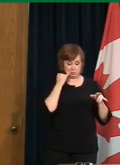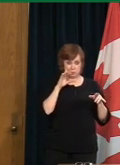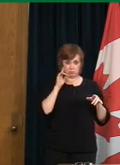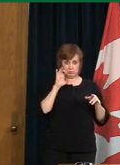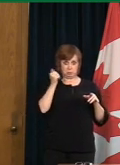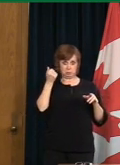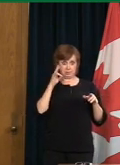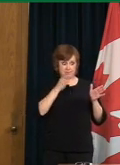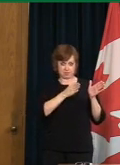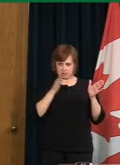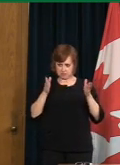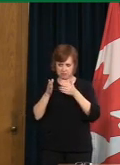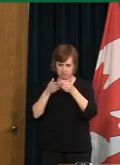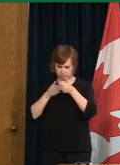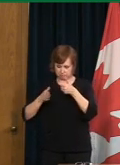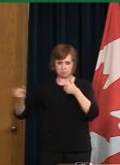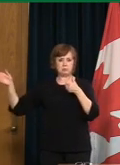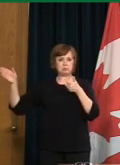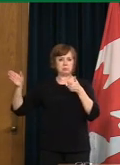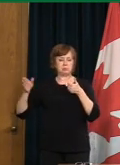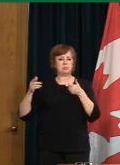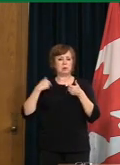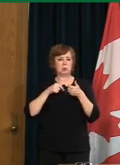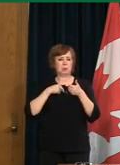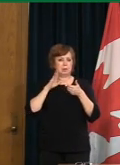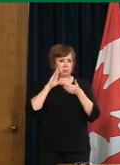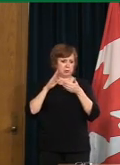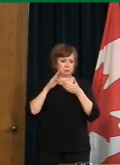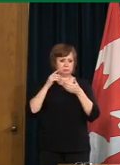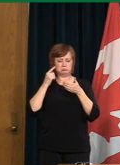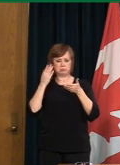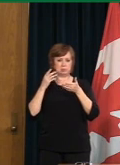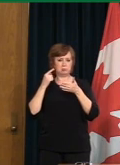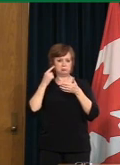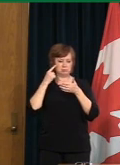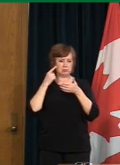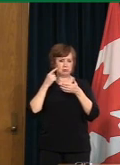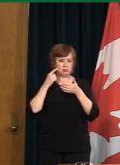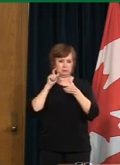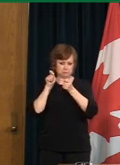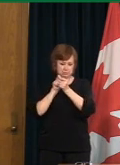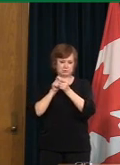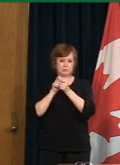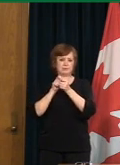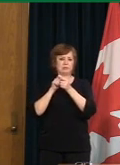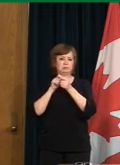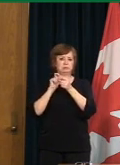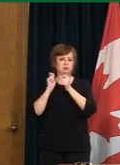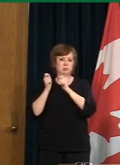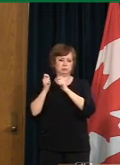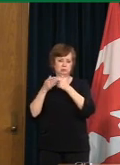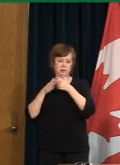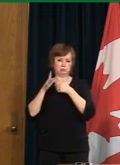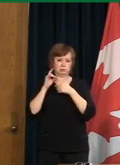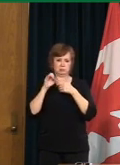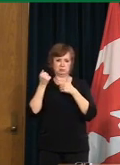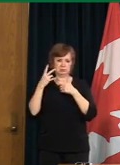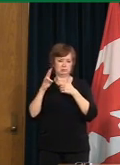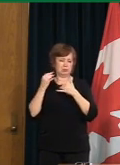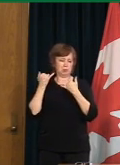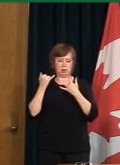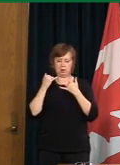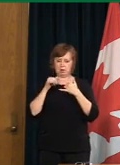date, start to look at opening a few things, very specific things back up at some point. But we just simply aren't